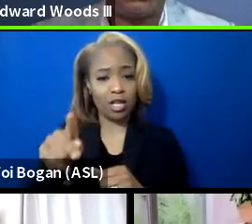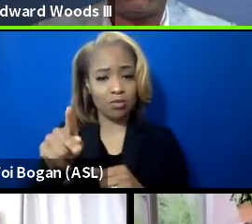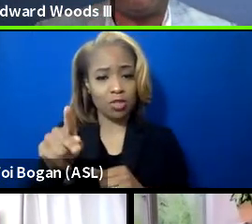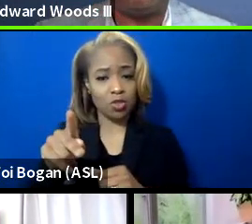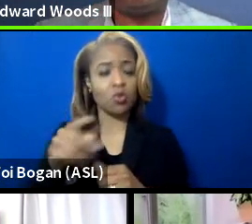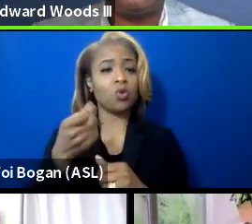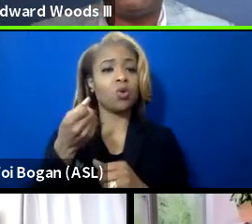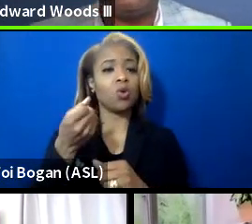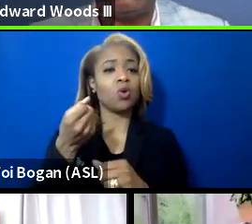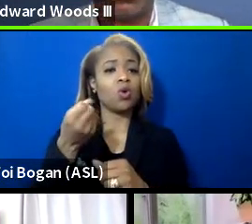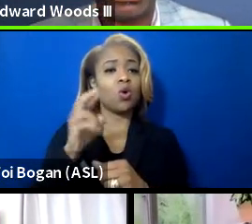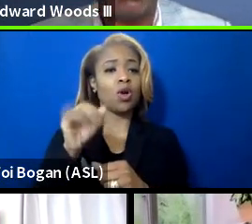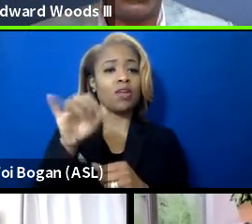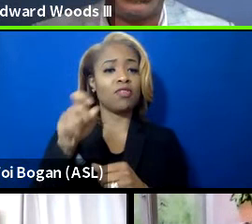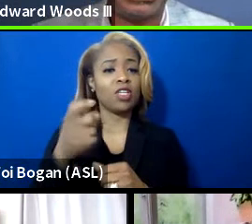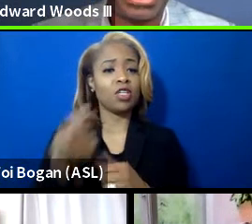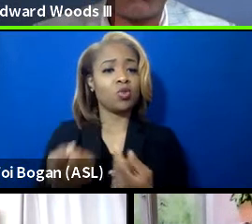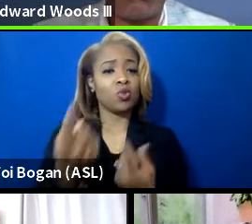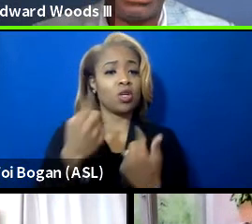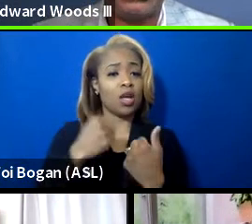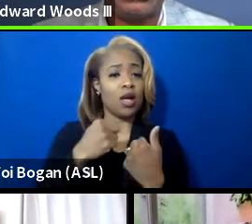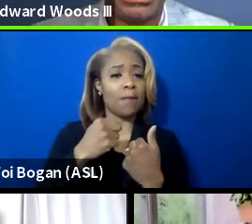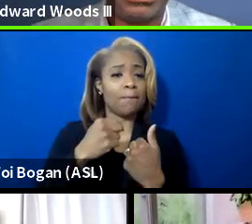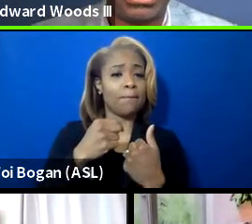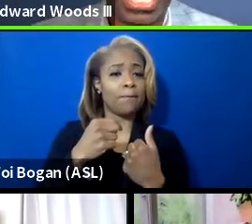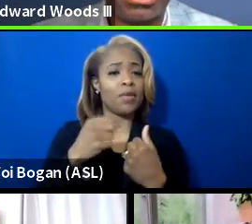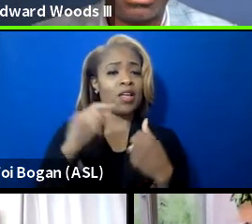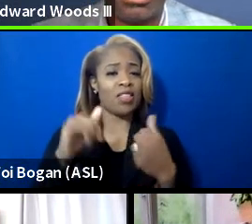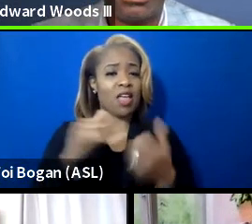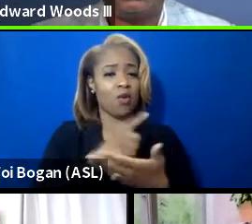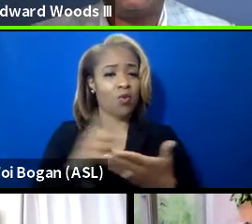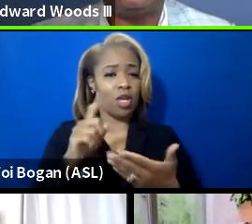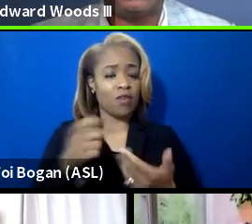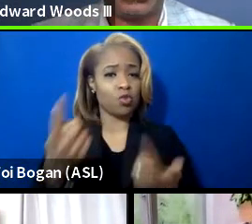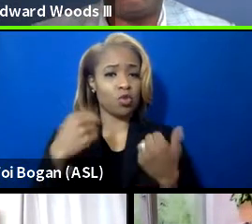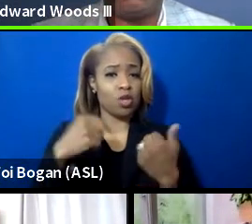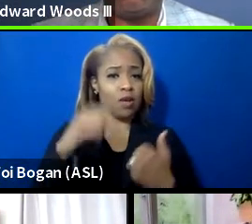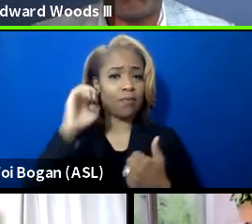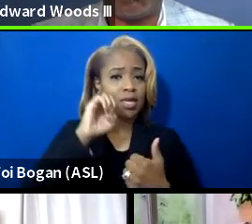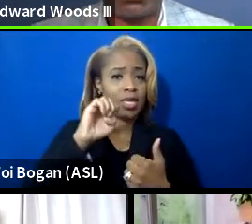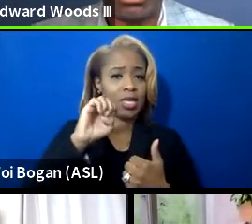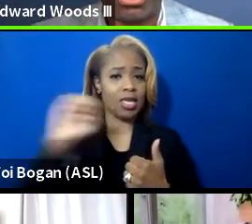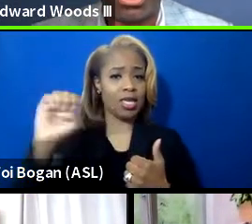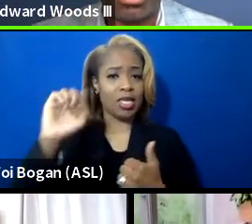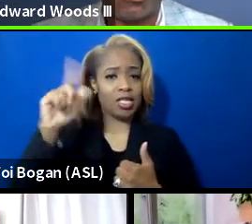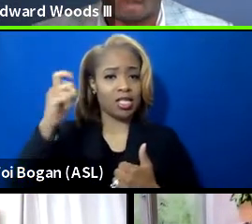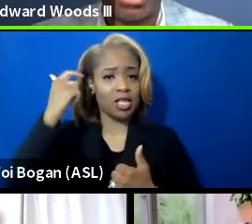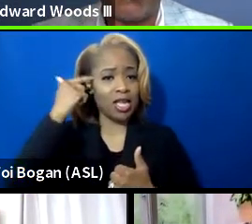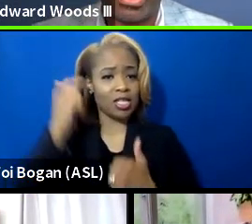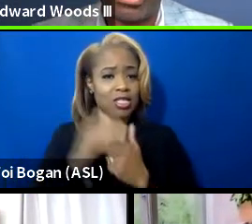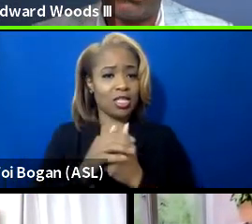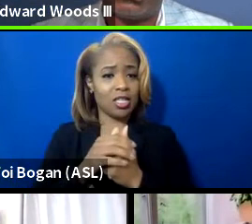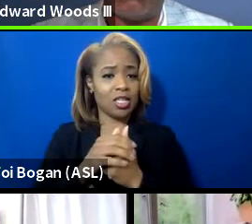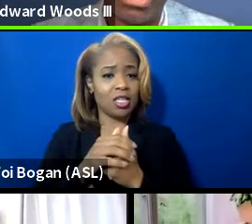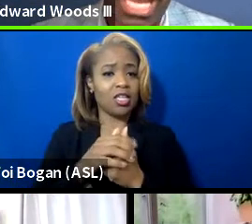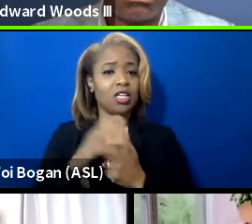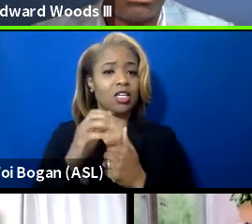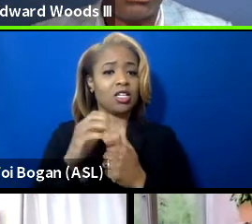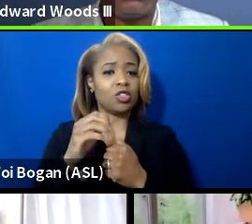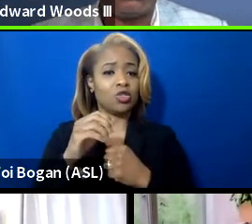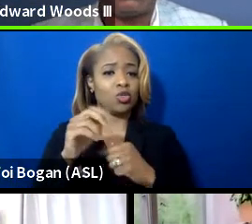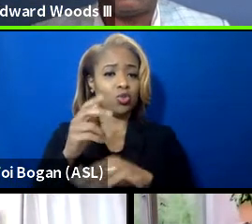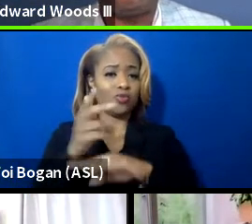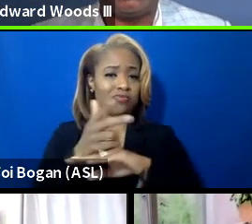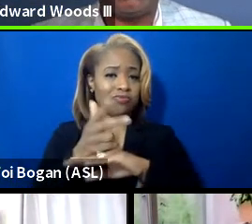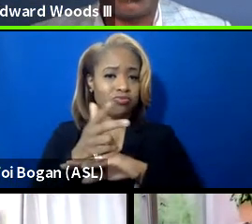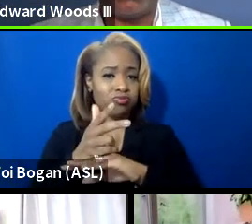come in, we will need you to come in that week to East Lansing to tape your portion of that video. So I'll reach out